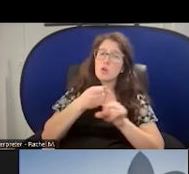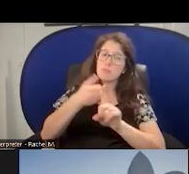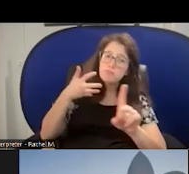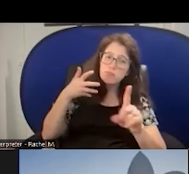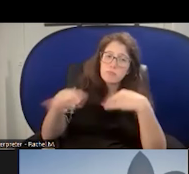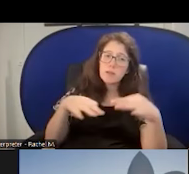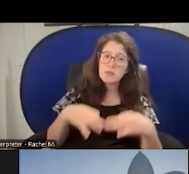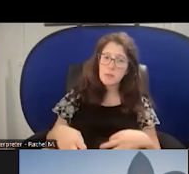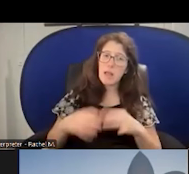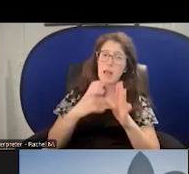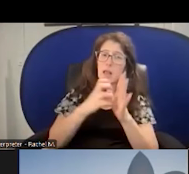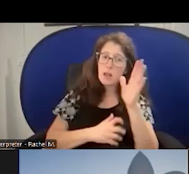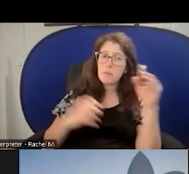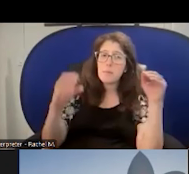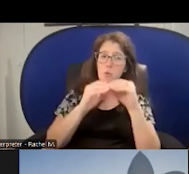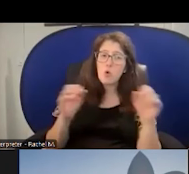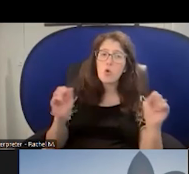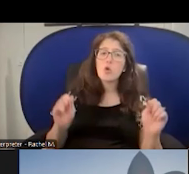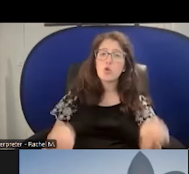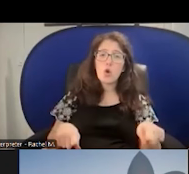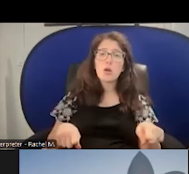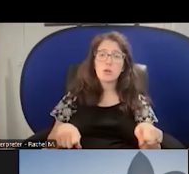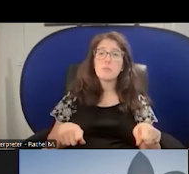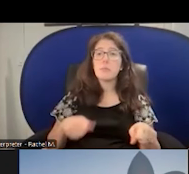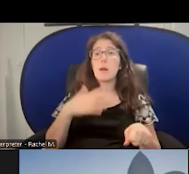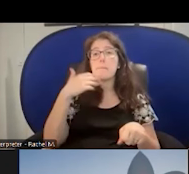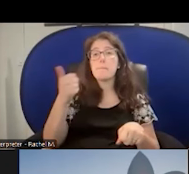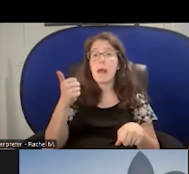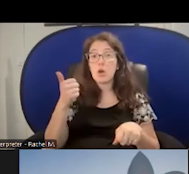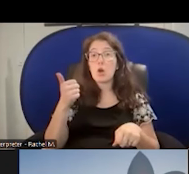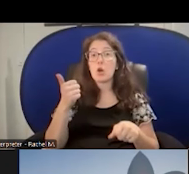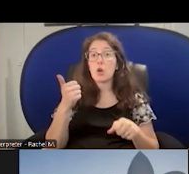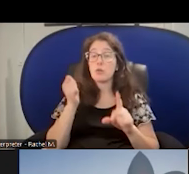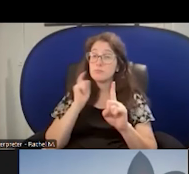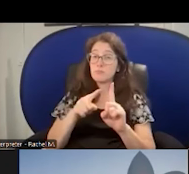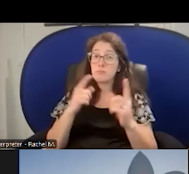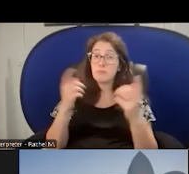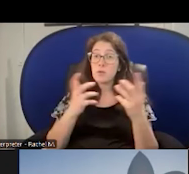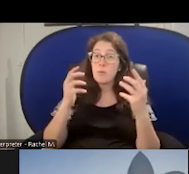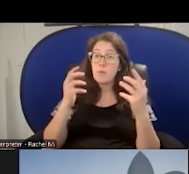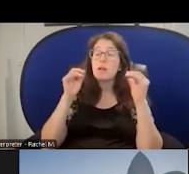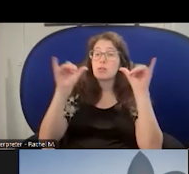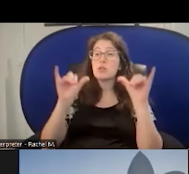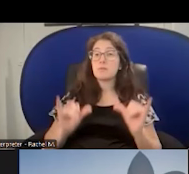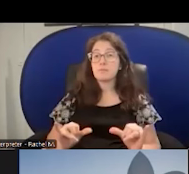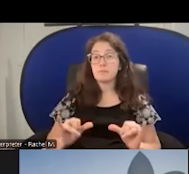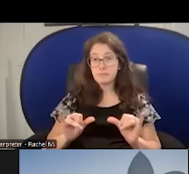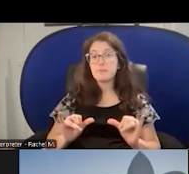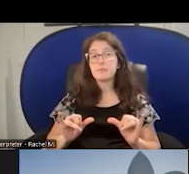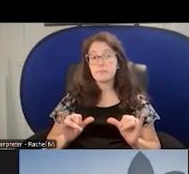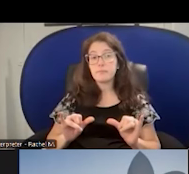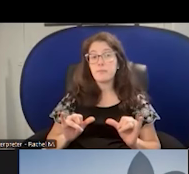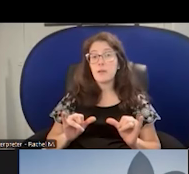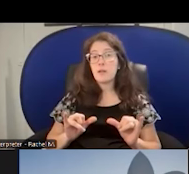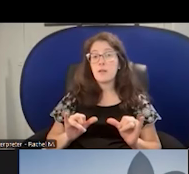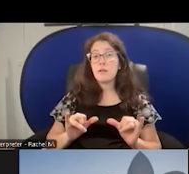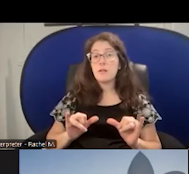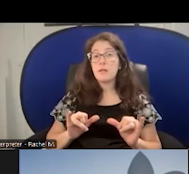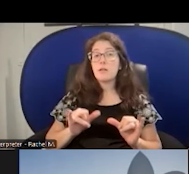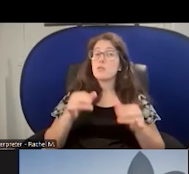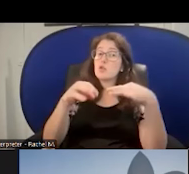descriptive name, but I would just need to be consistent. If I'm going to have a descriptive name for Forum 2, I have to have a descriptive name for